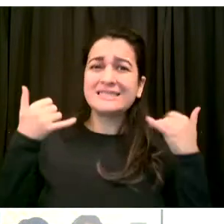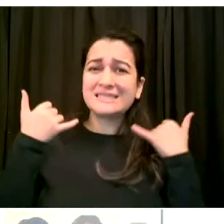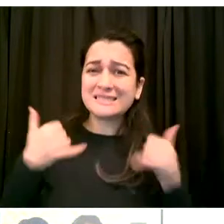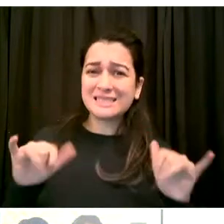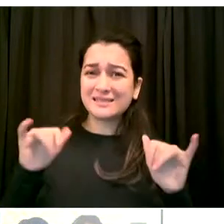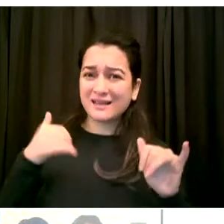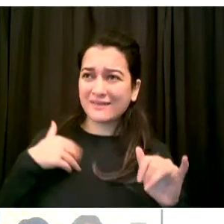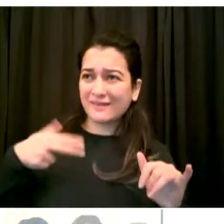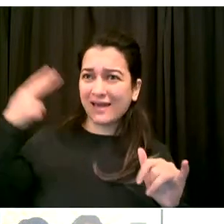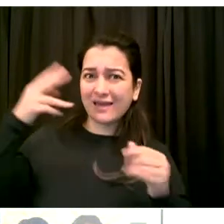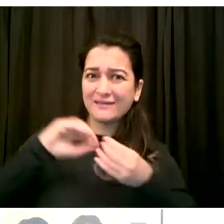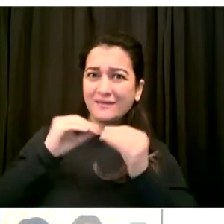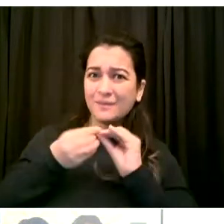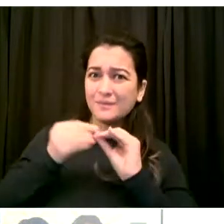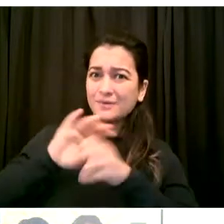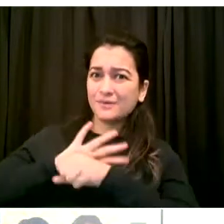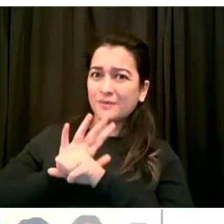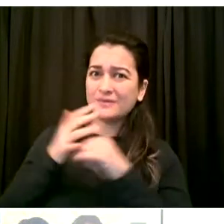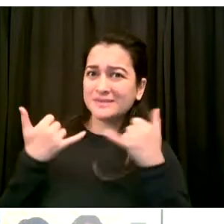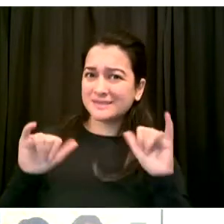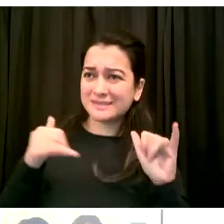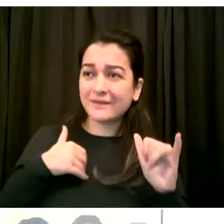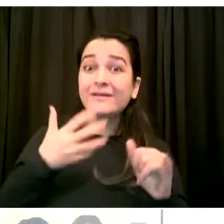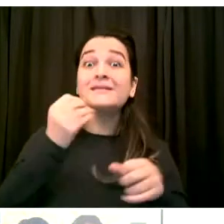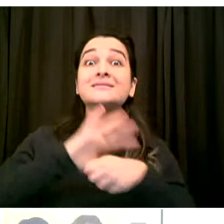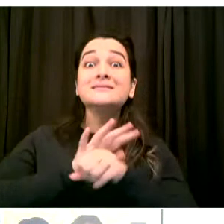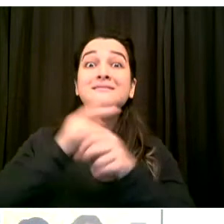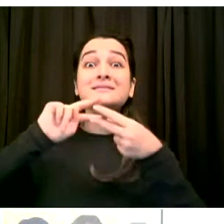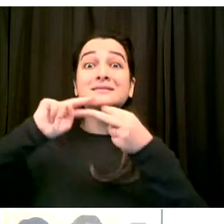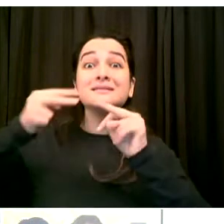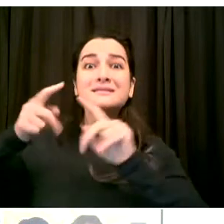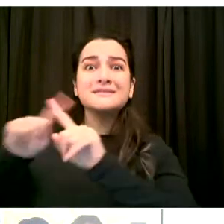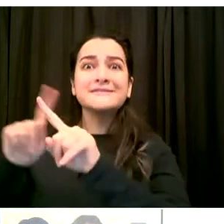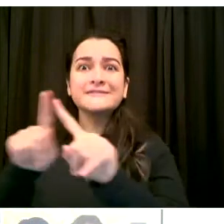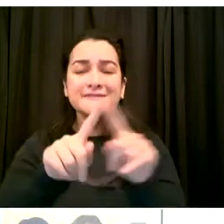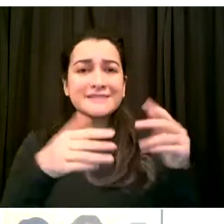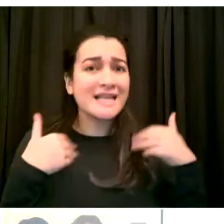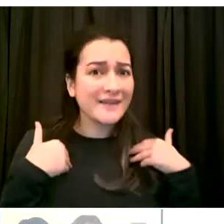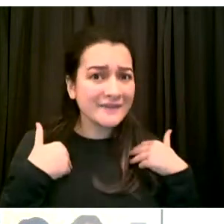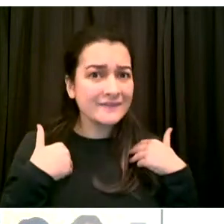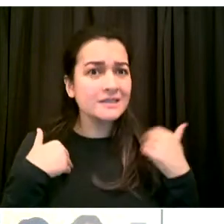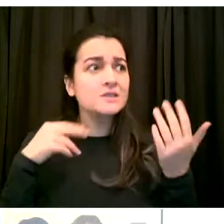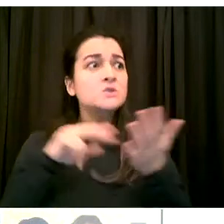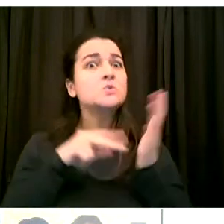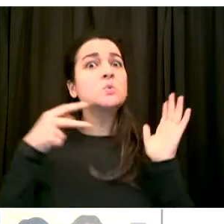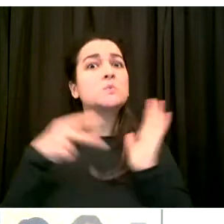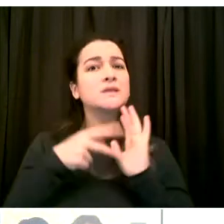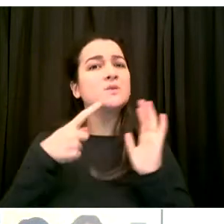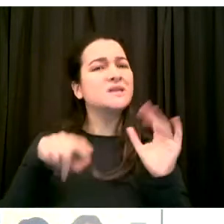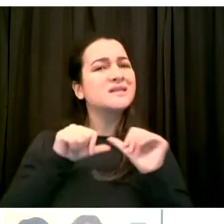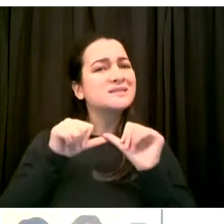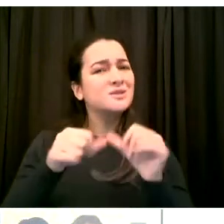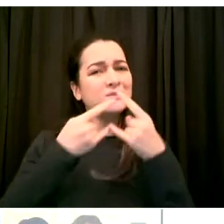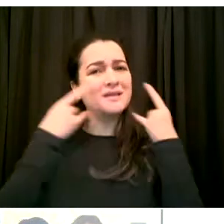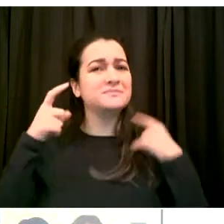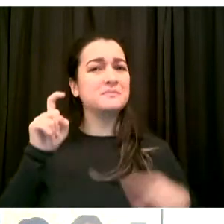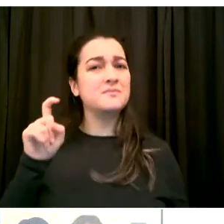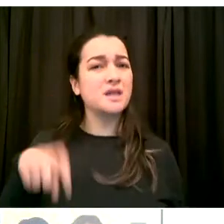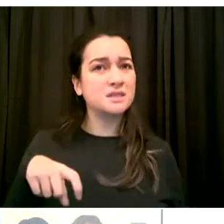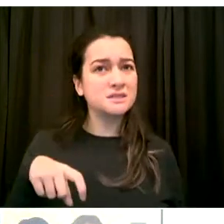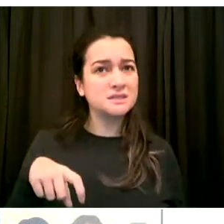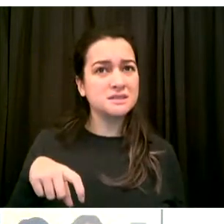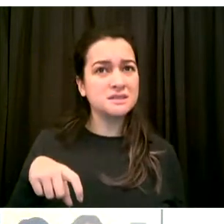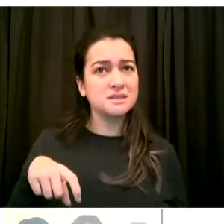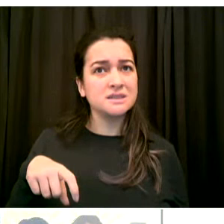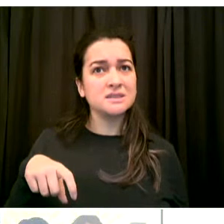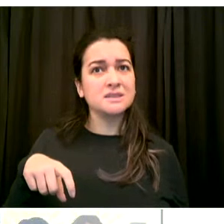now have this valuable new weapon in our arsenal, the vaccine. But we have to think about it as something that